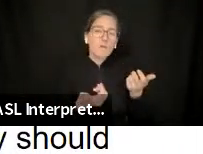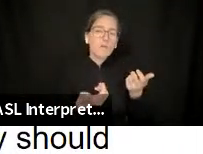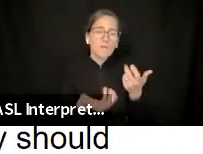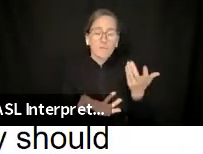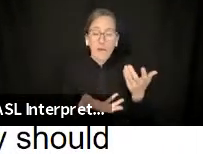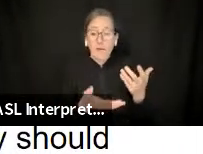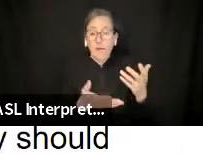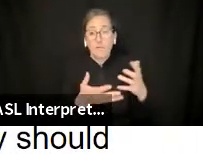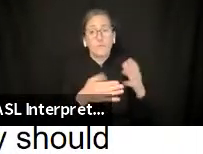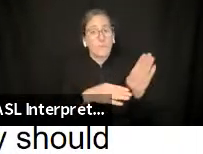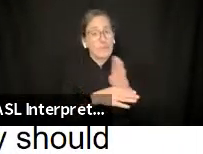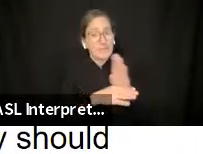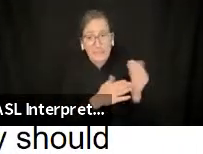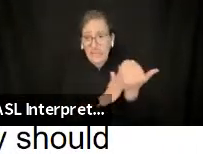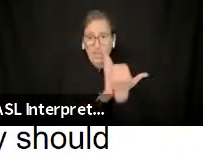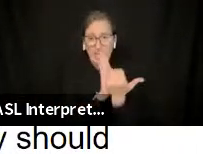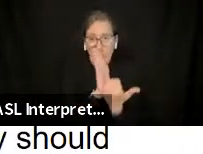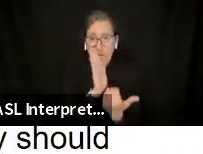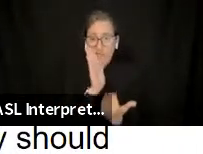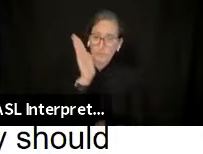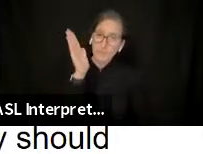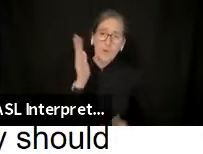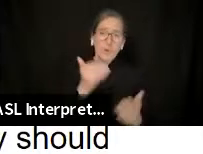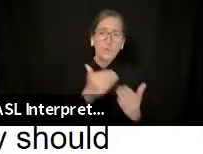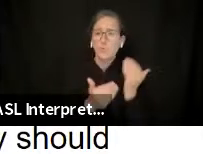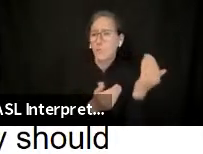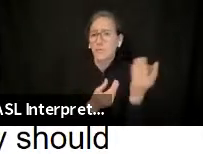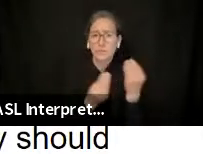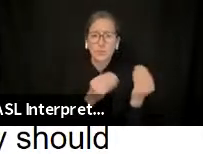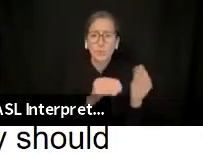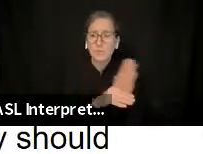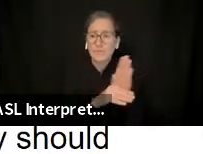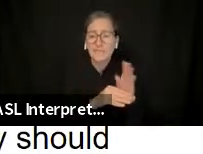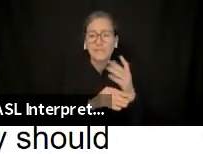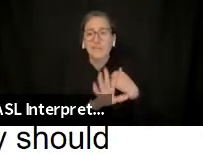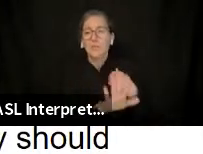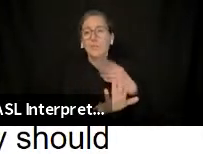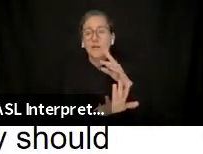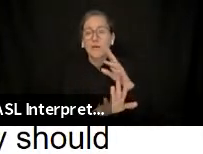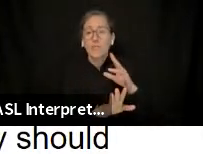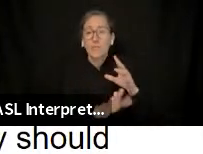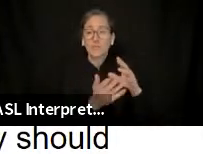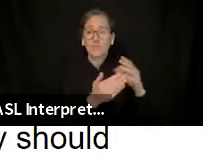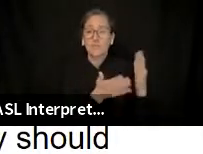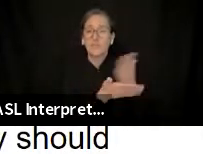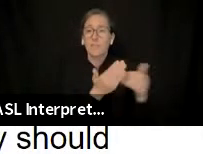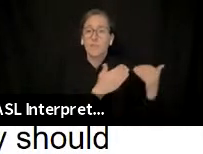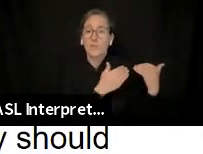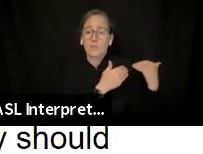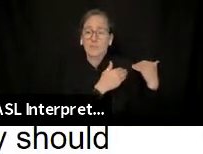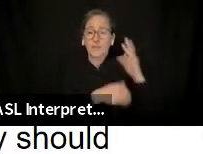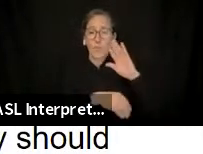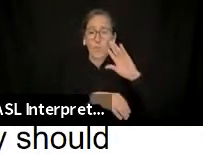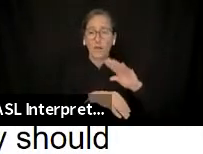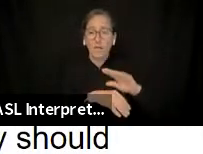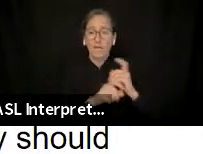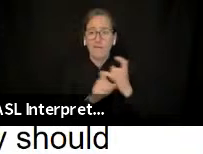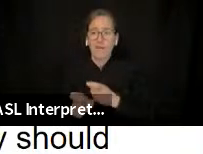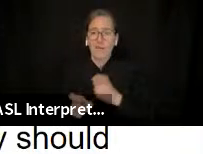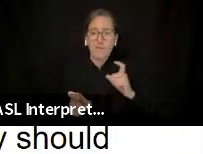lot on your plate, you don't want you have too much to do, you say, let's task 2 subcommittees to come back